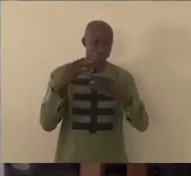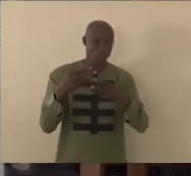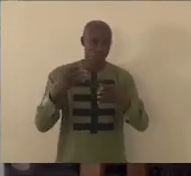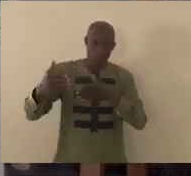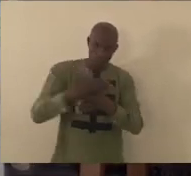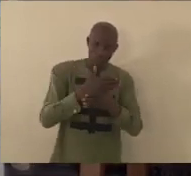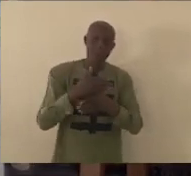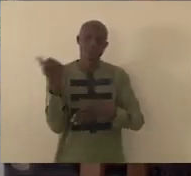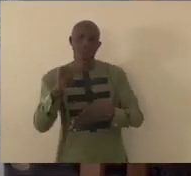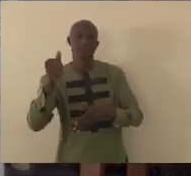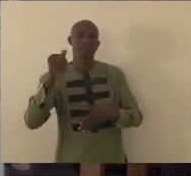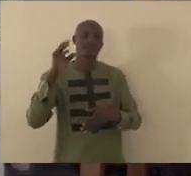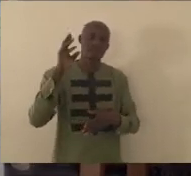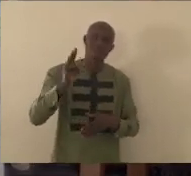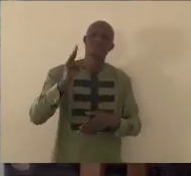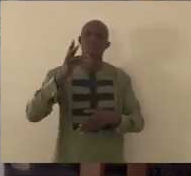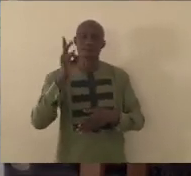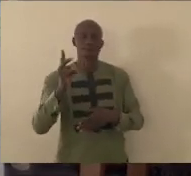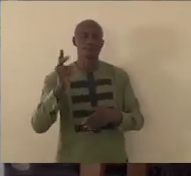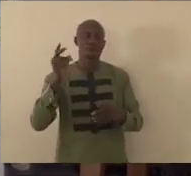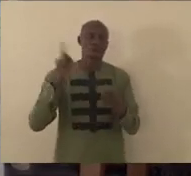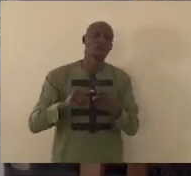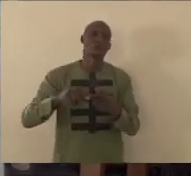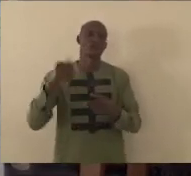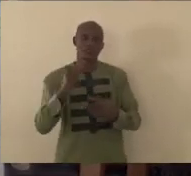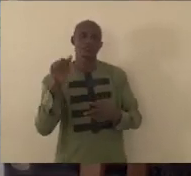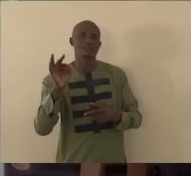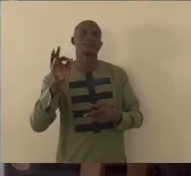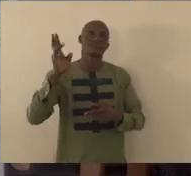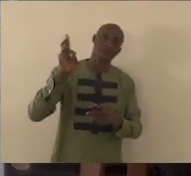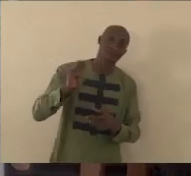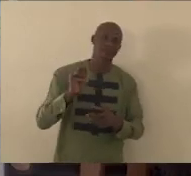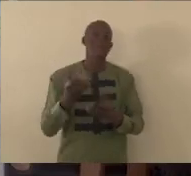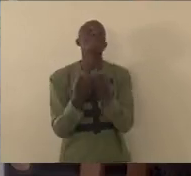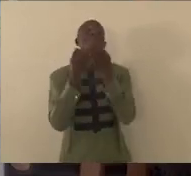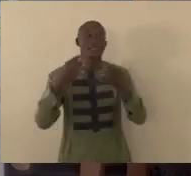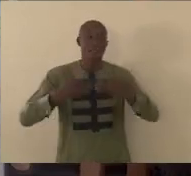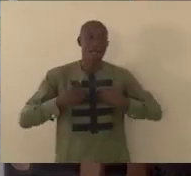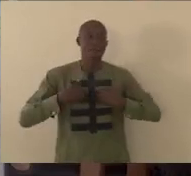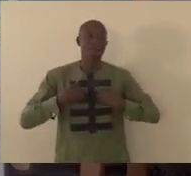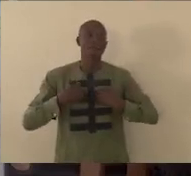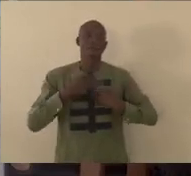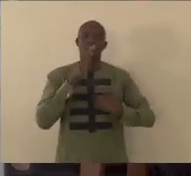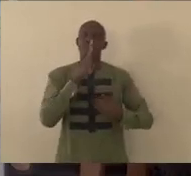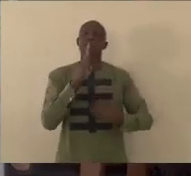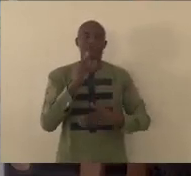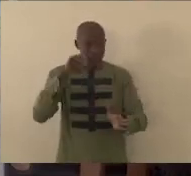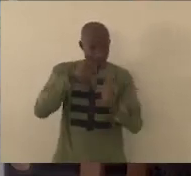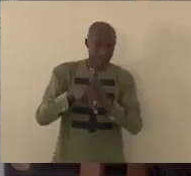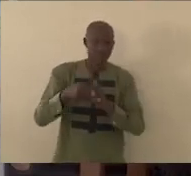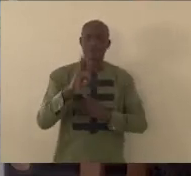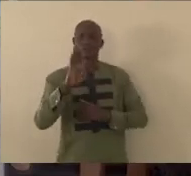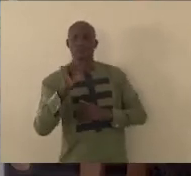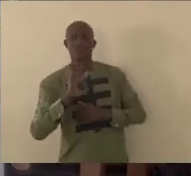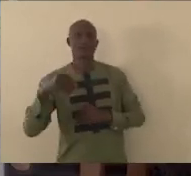between 1967 and 1970. Millions more have been dispatched to their early graves by terrorist